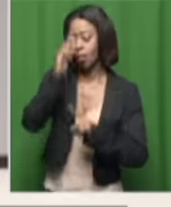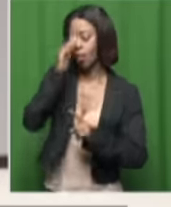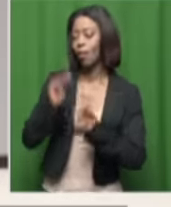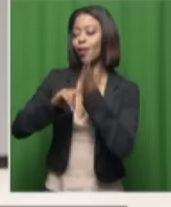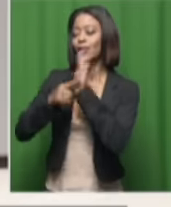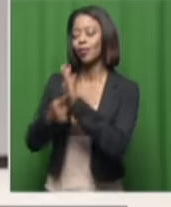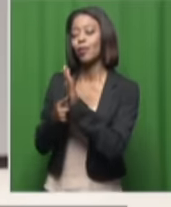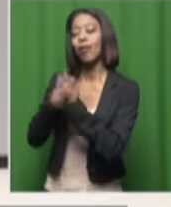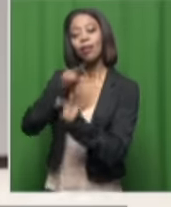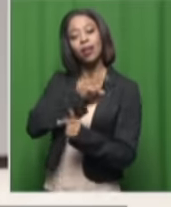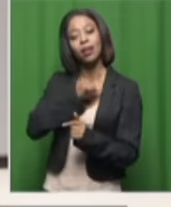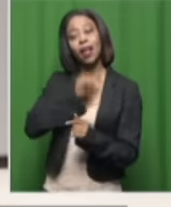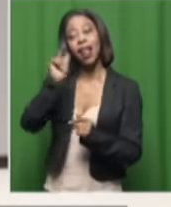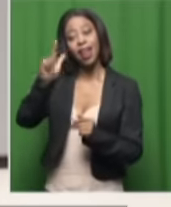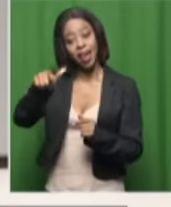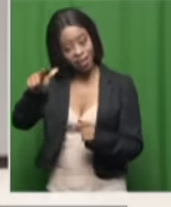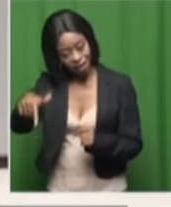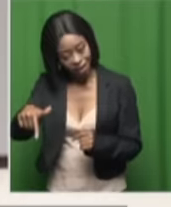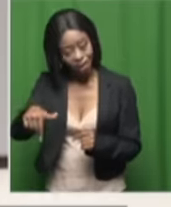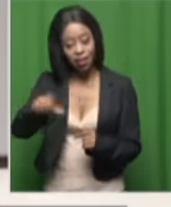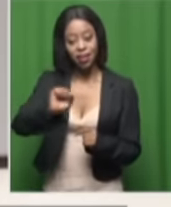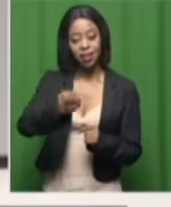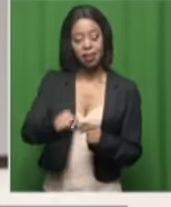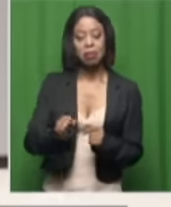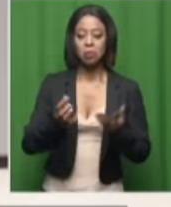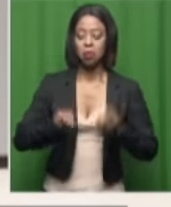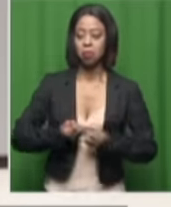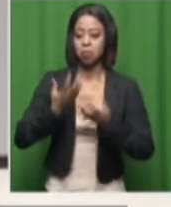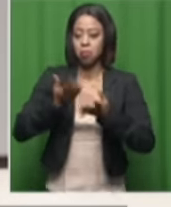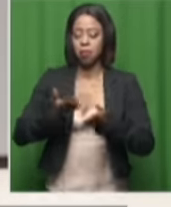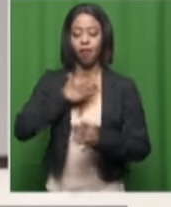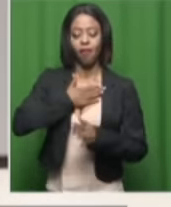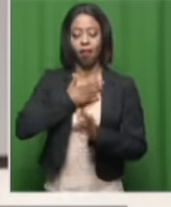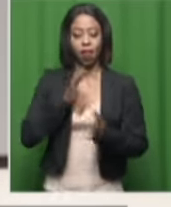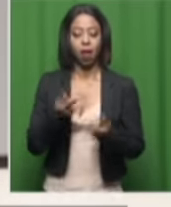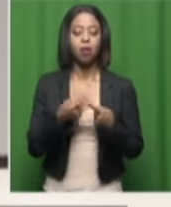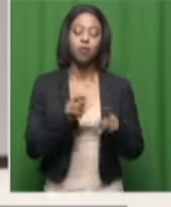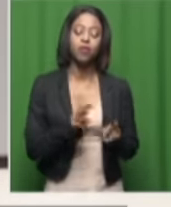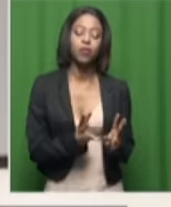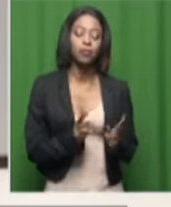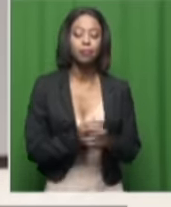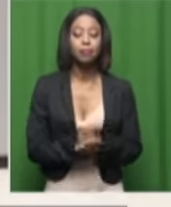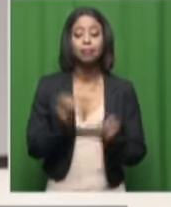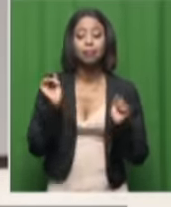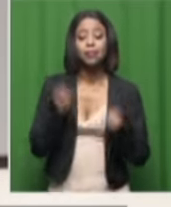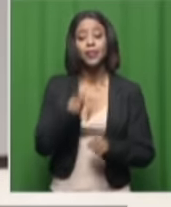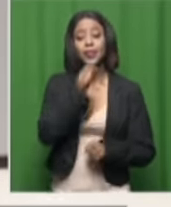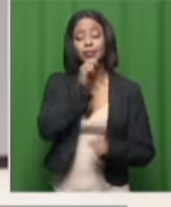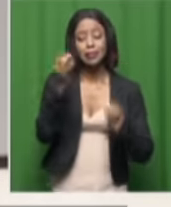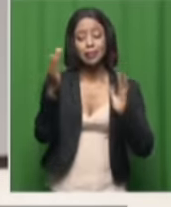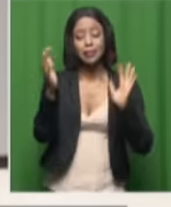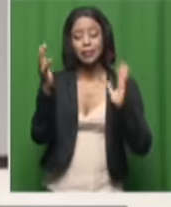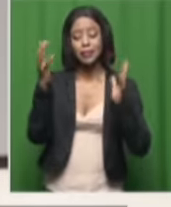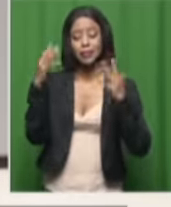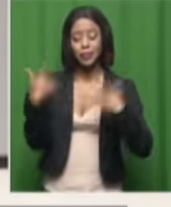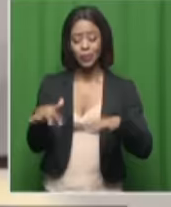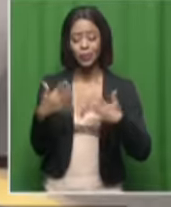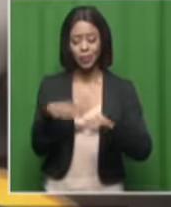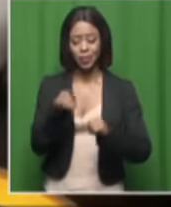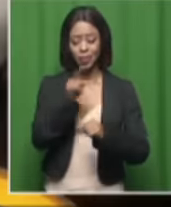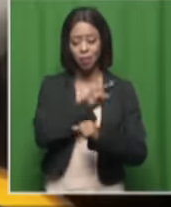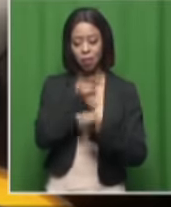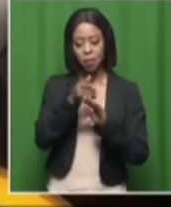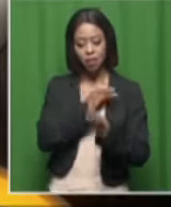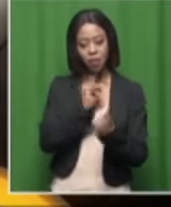why we have time later to express ourselves also in a different way. And we have to say congratulations. As we came into